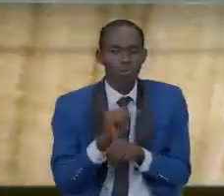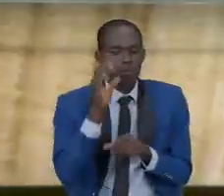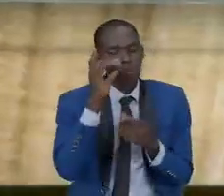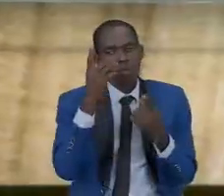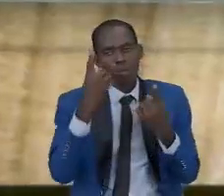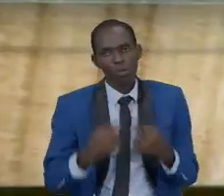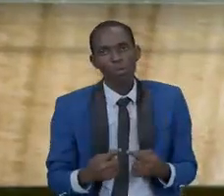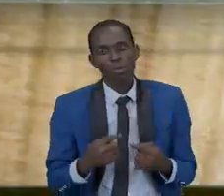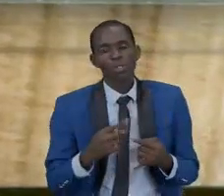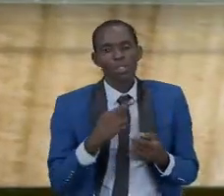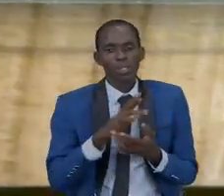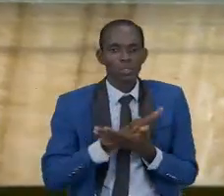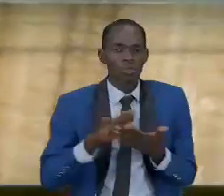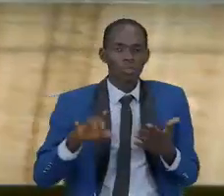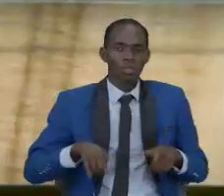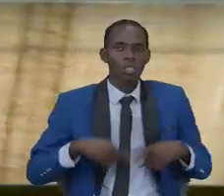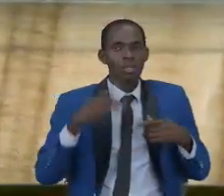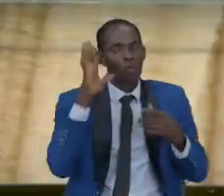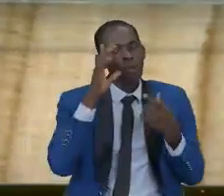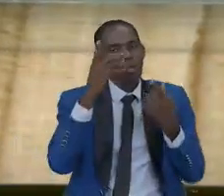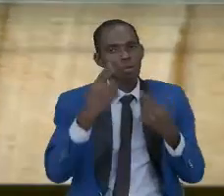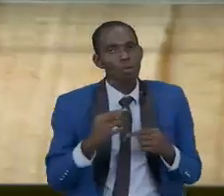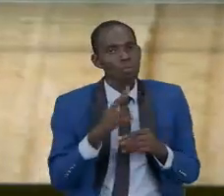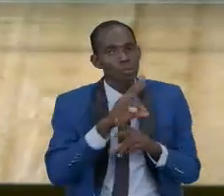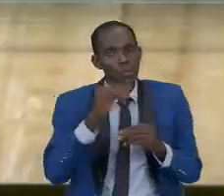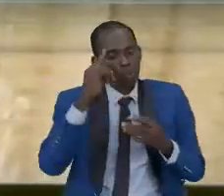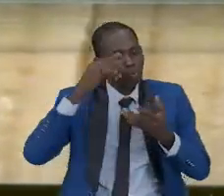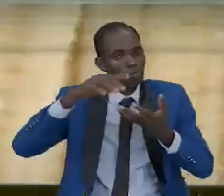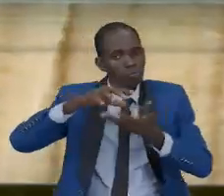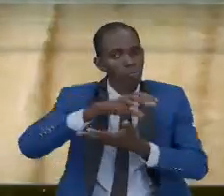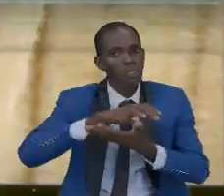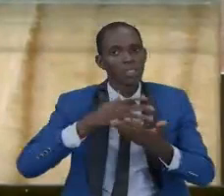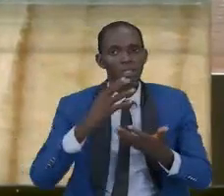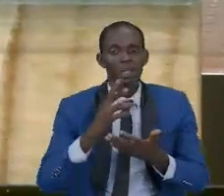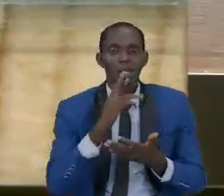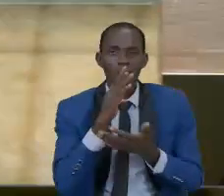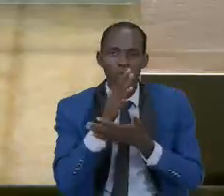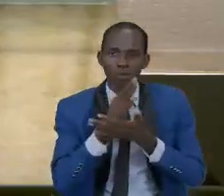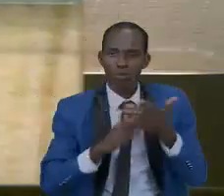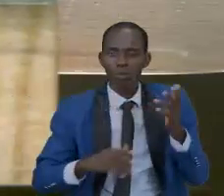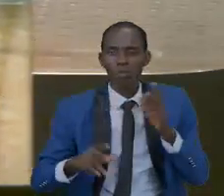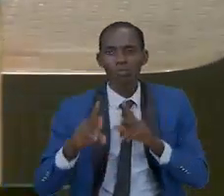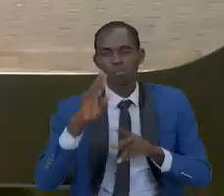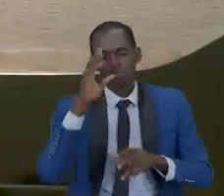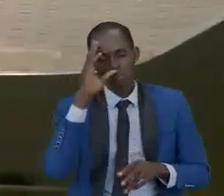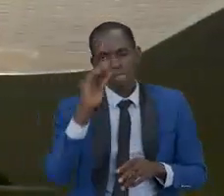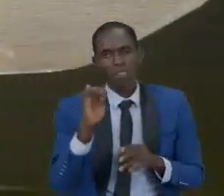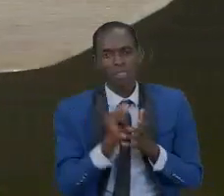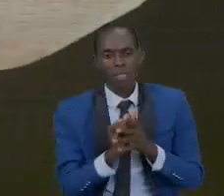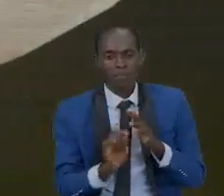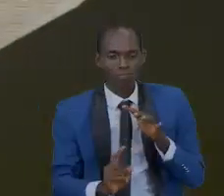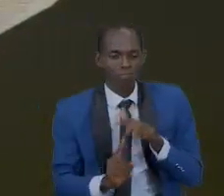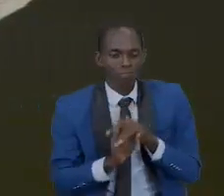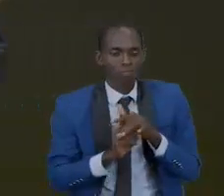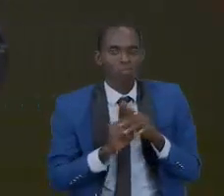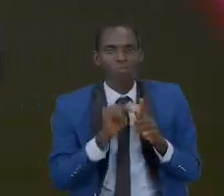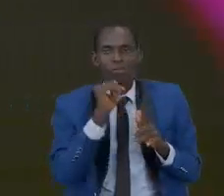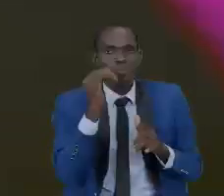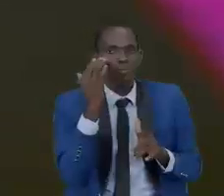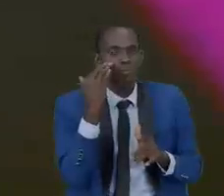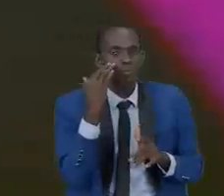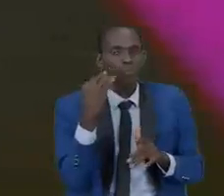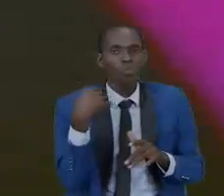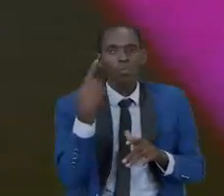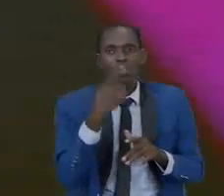life will come there's no confusion but there are certain men crept in on our Wares or before